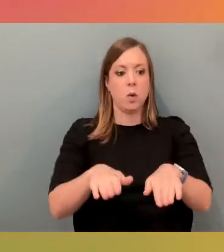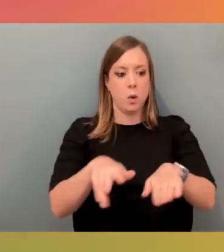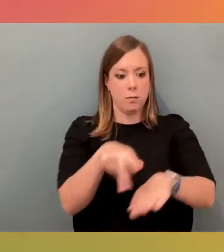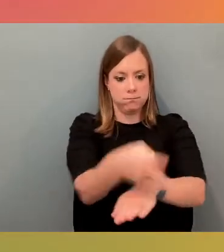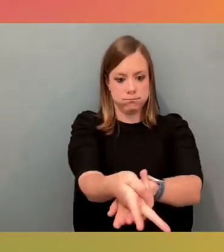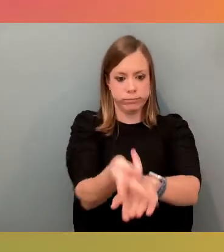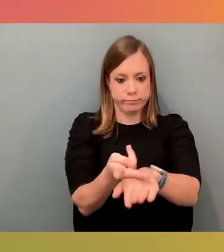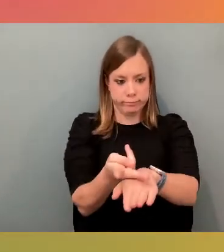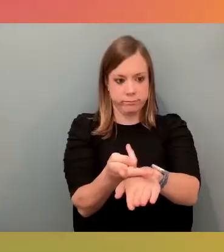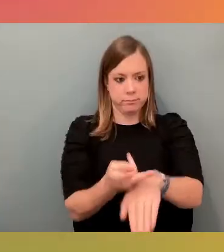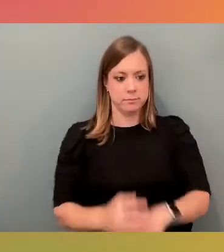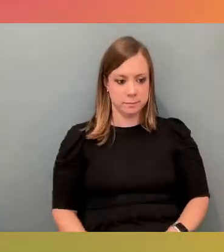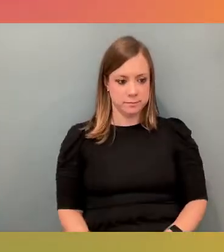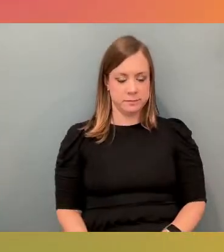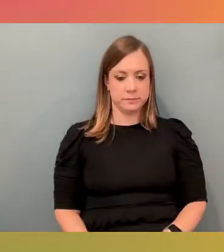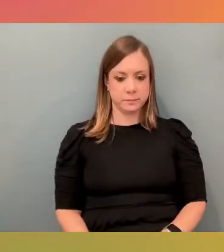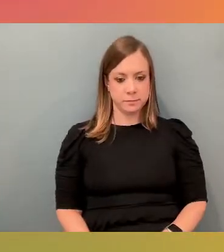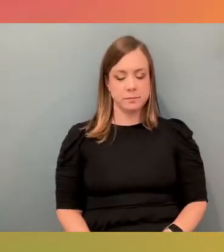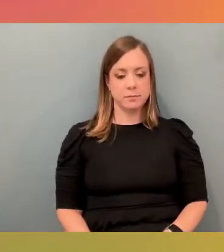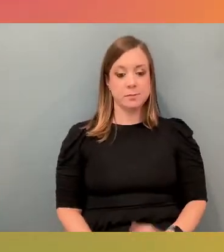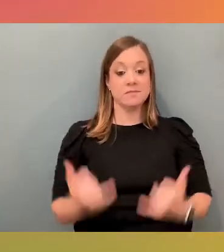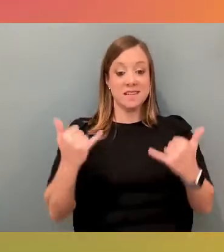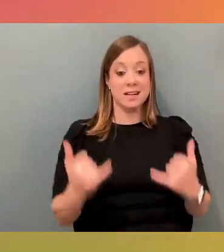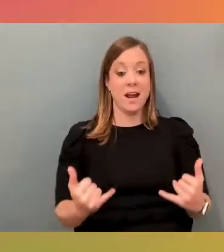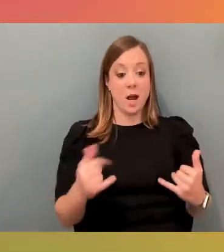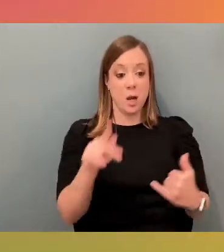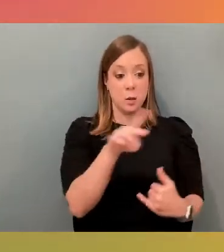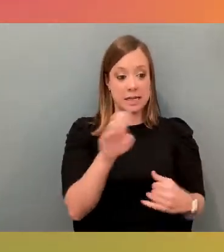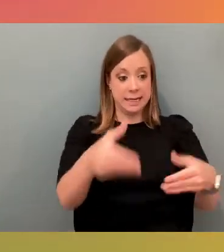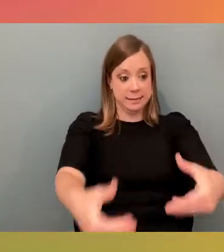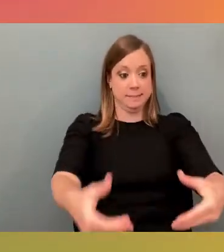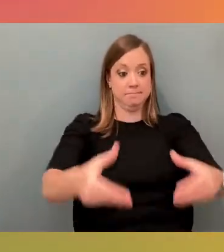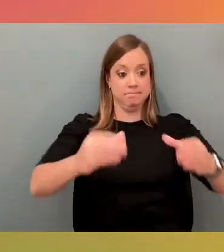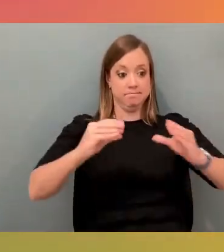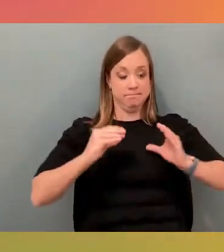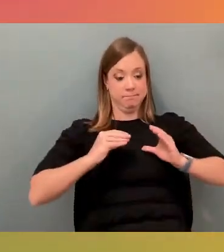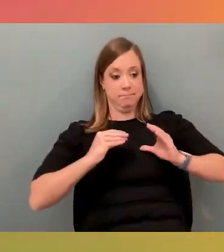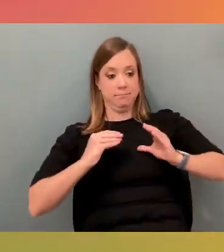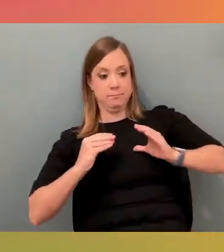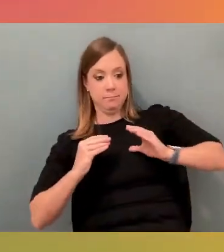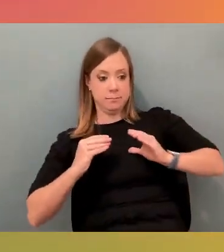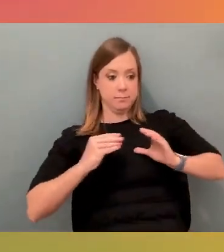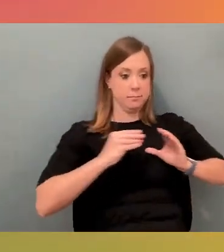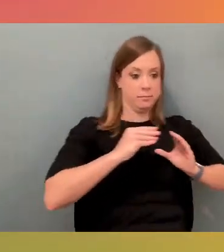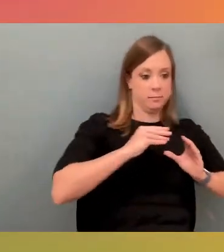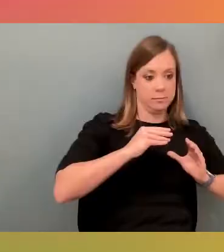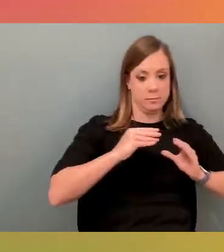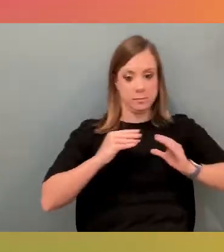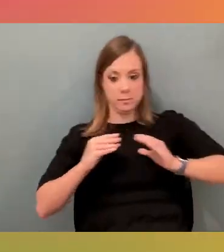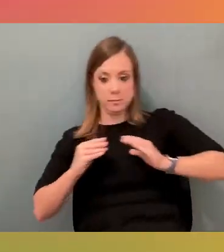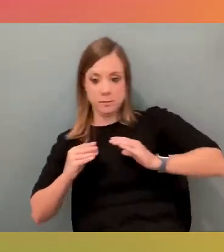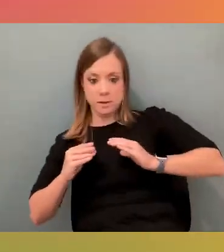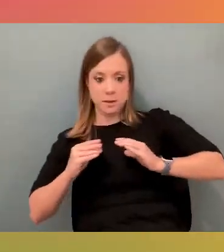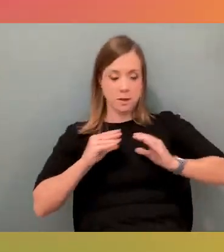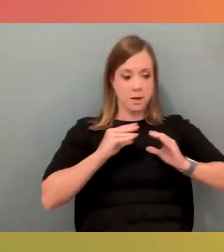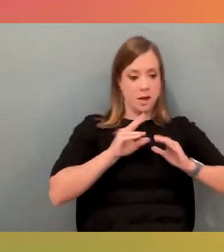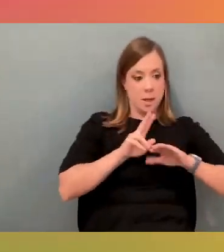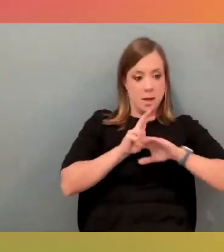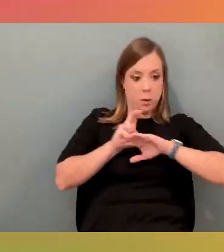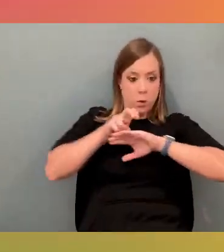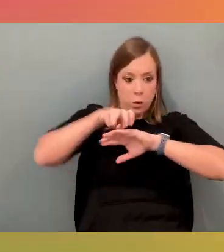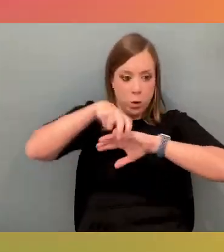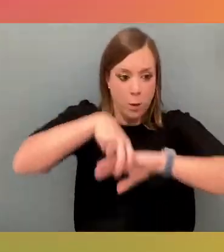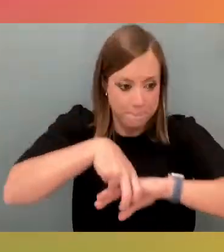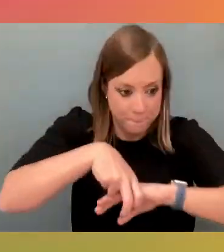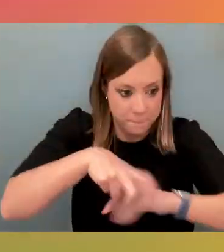the ground. Go ahead and pull your knees in and rock yourself all the way up and make your way onto your hands